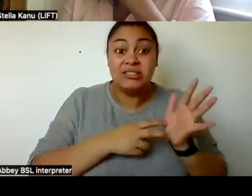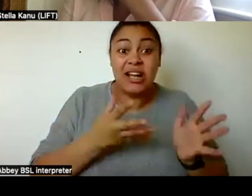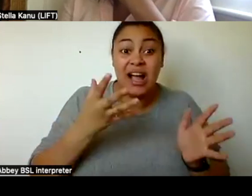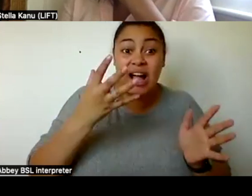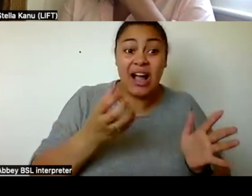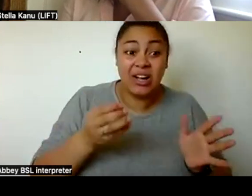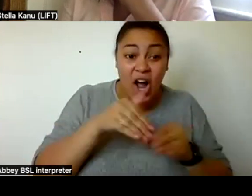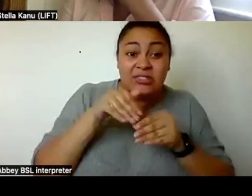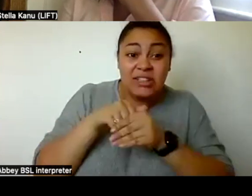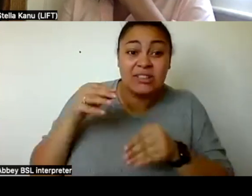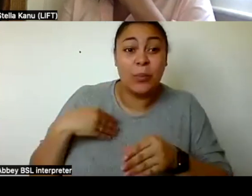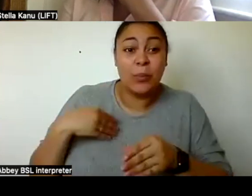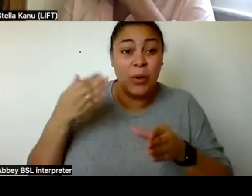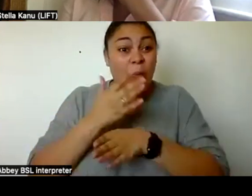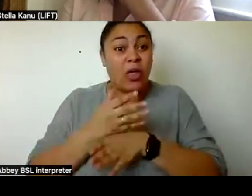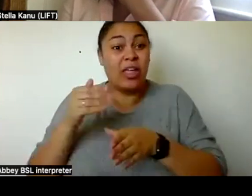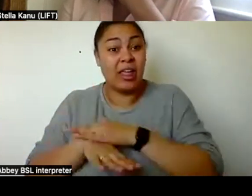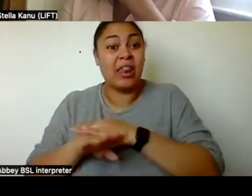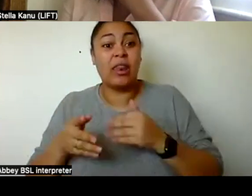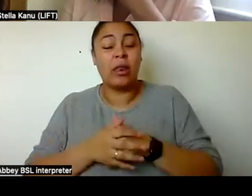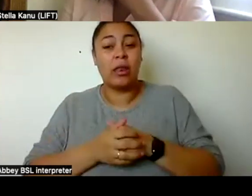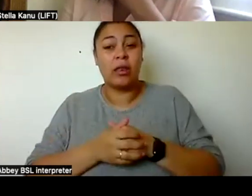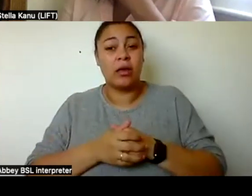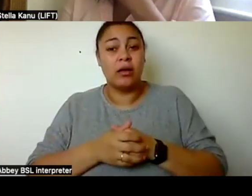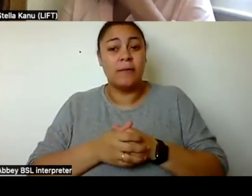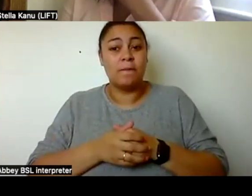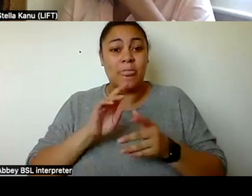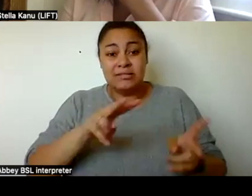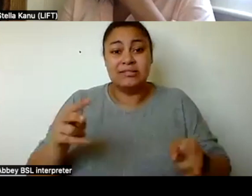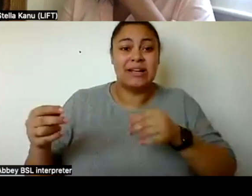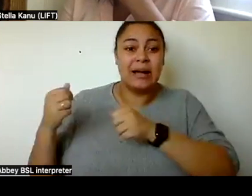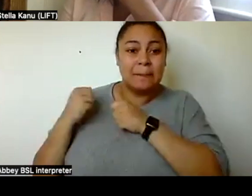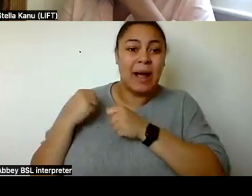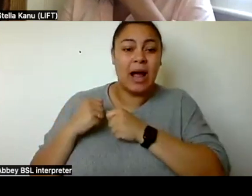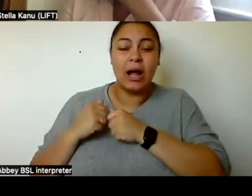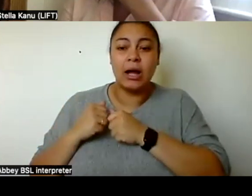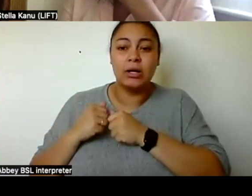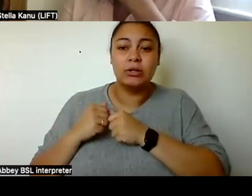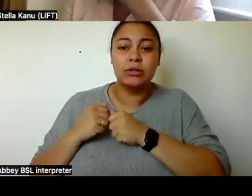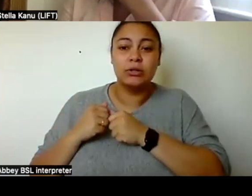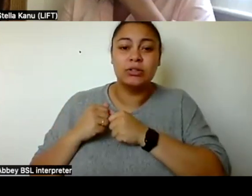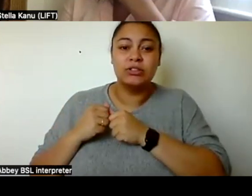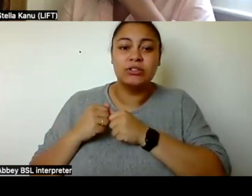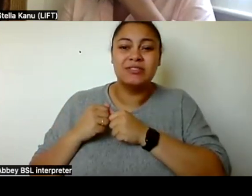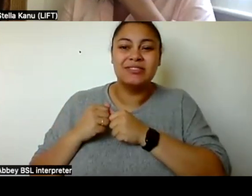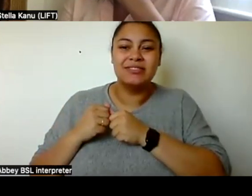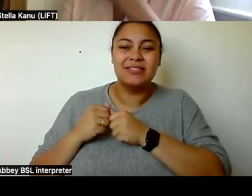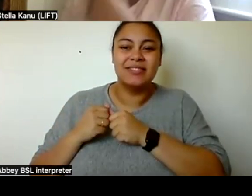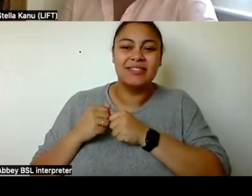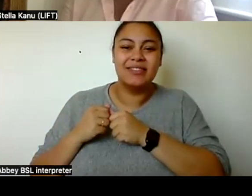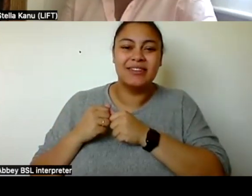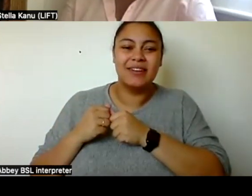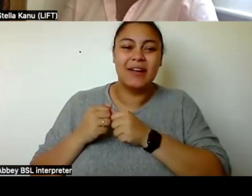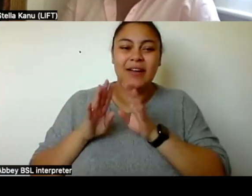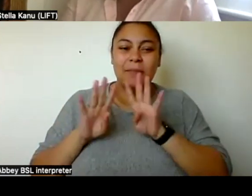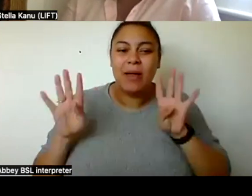in. So I just wanted to say that. I then just wanted to take us back to, I wanted to channel, with all